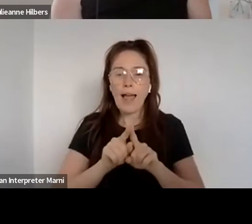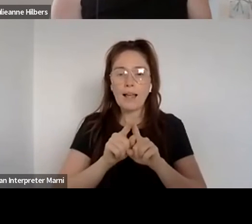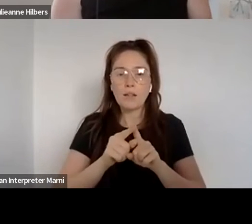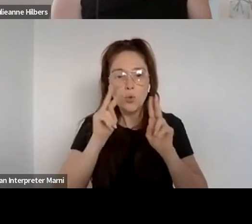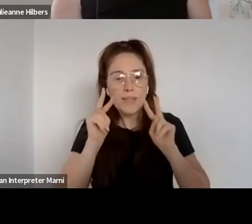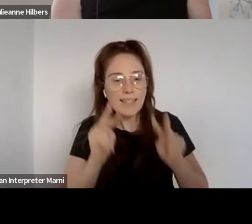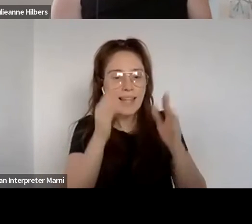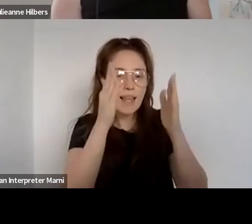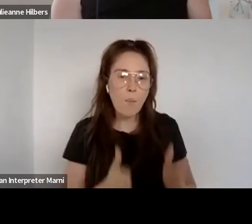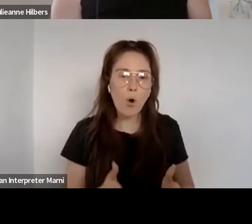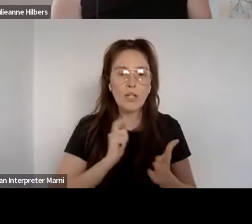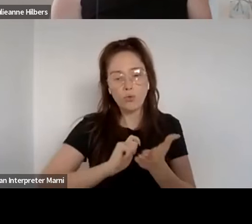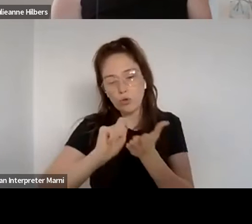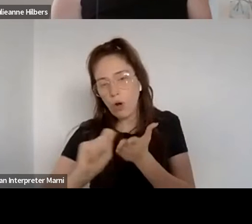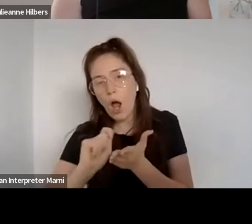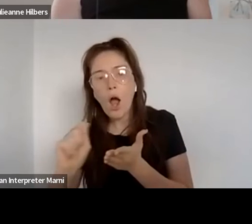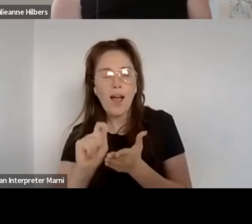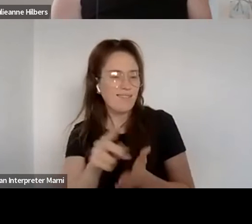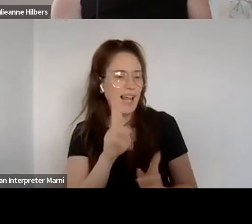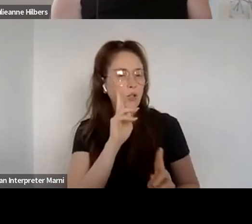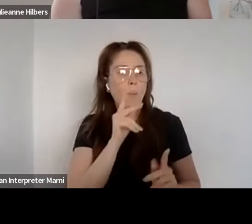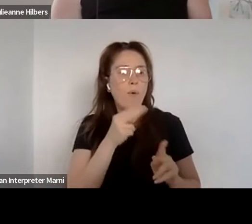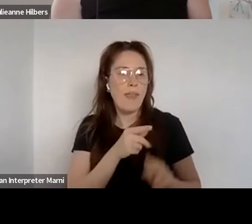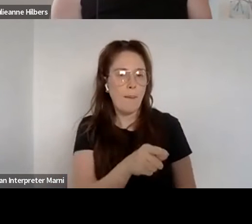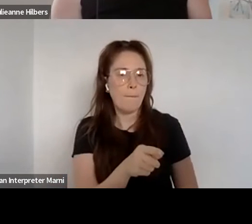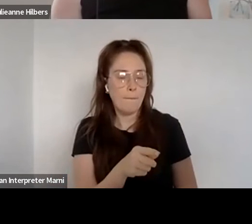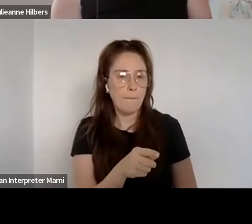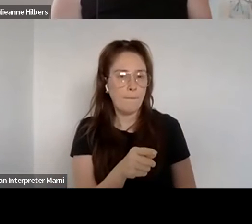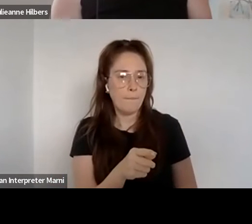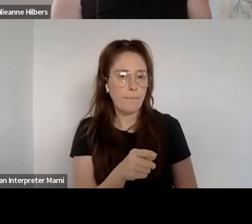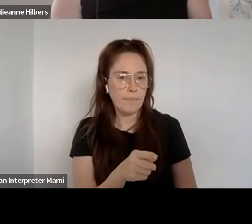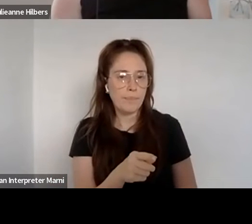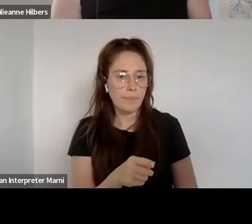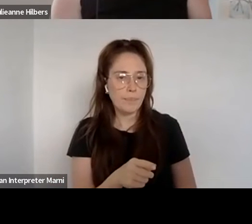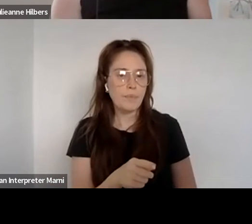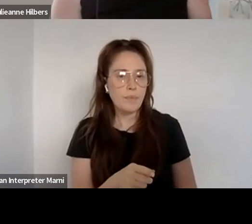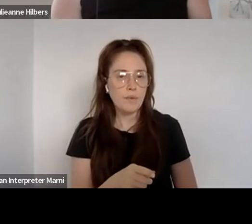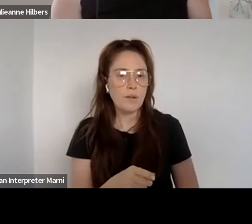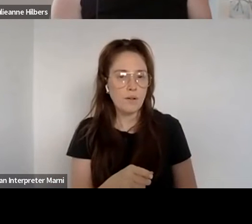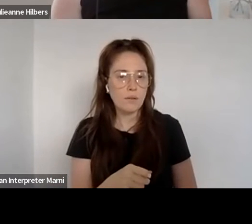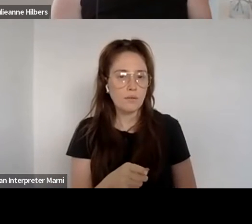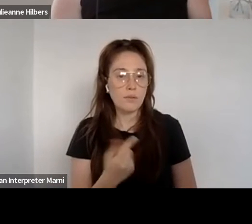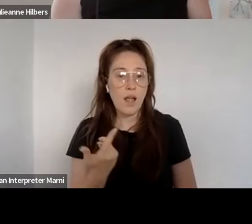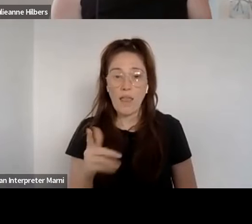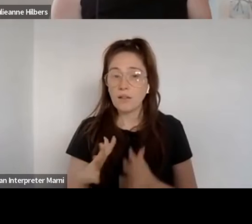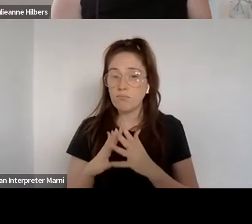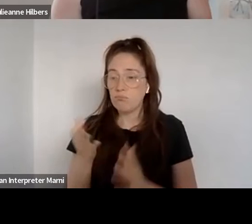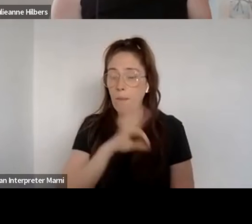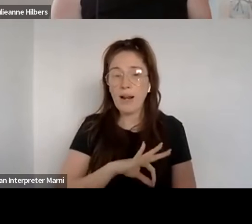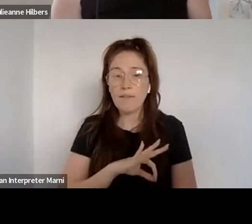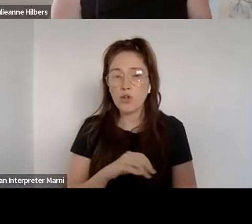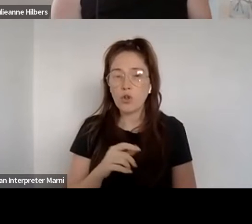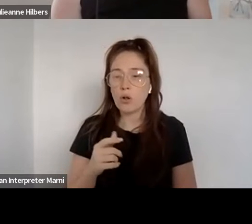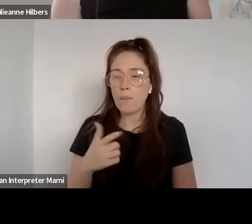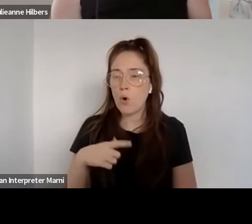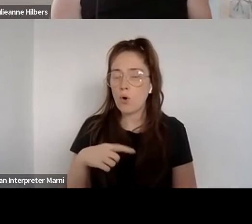it's become common practice. And but the reason all of that is good is because it creates a